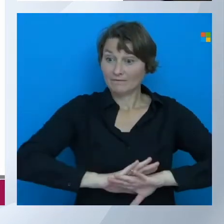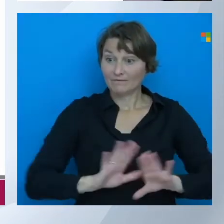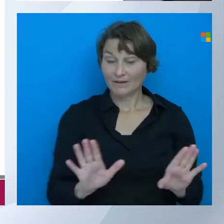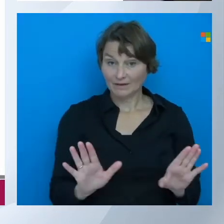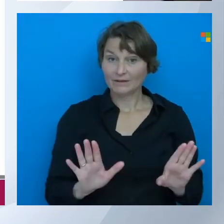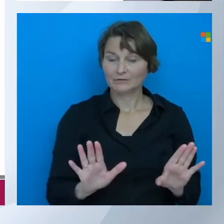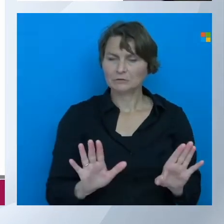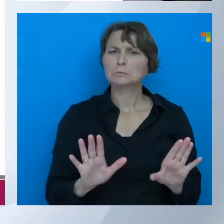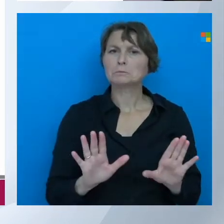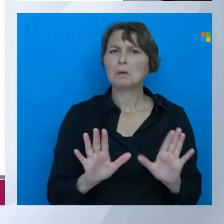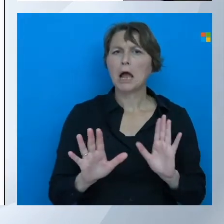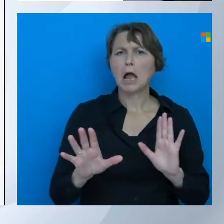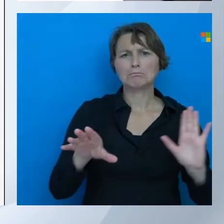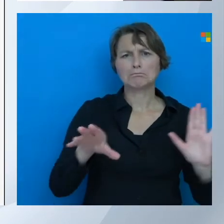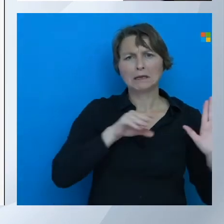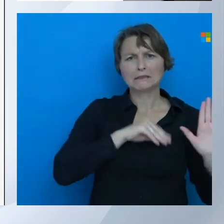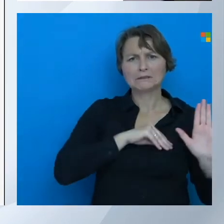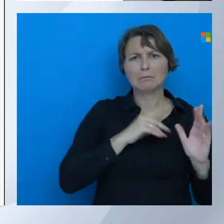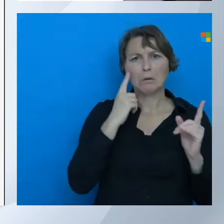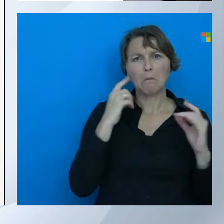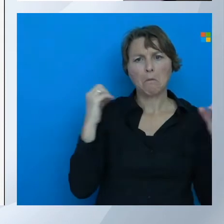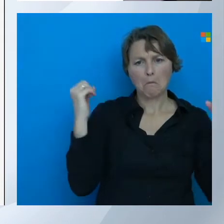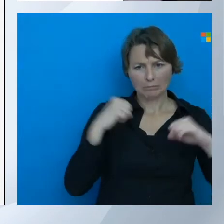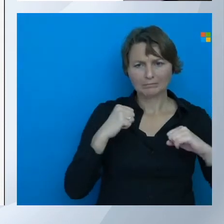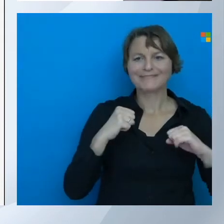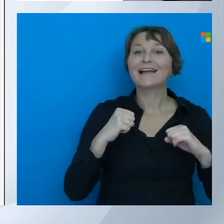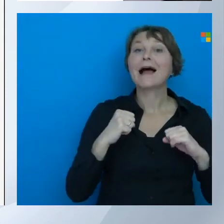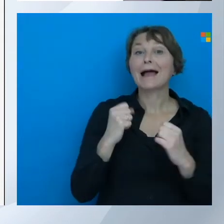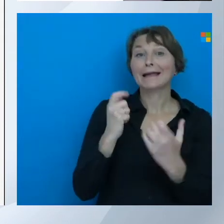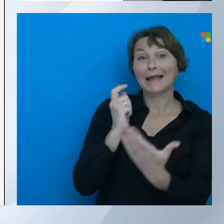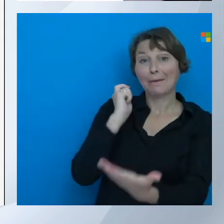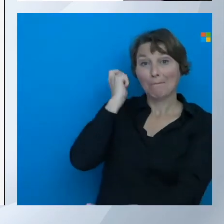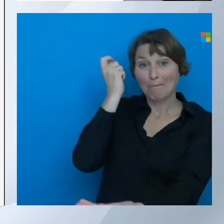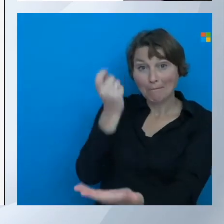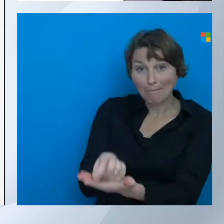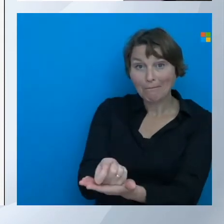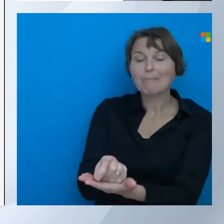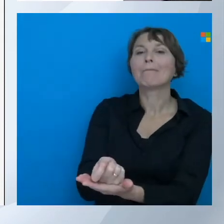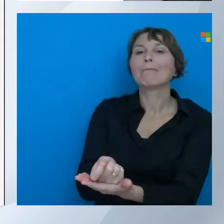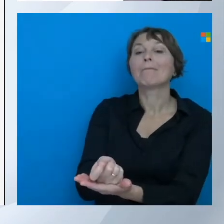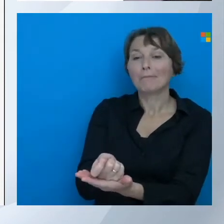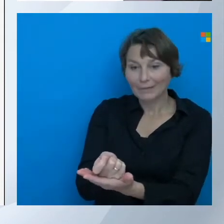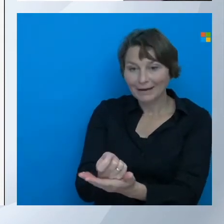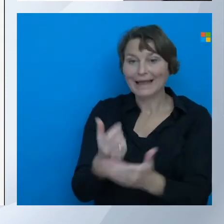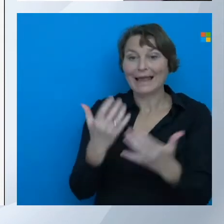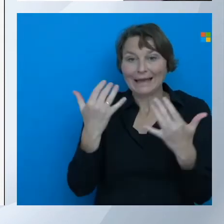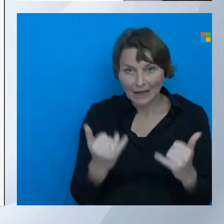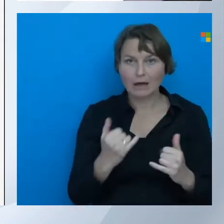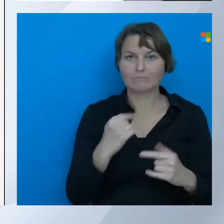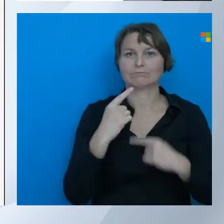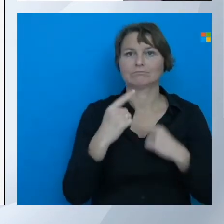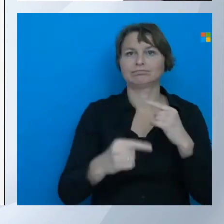I can hit the purchase button and my deployment is getting started.